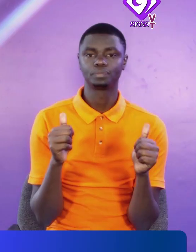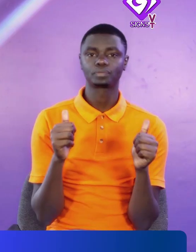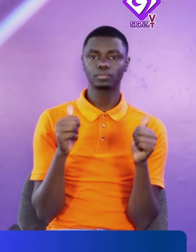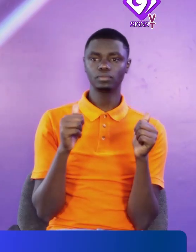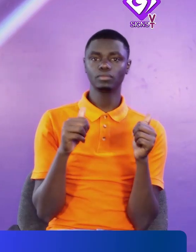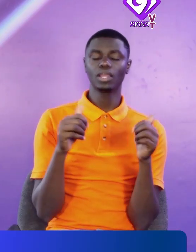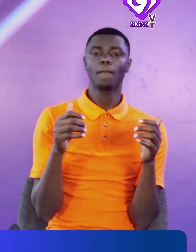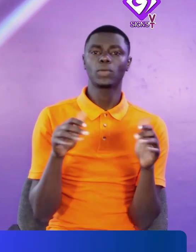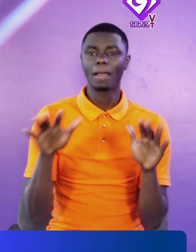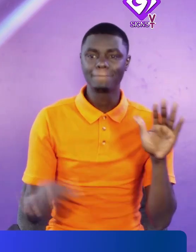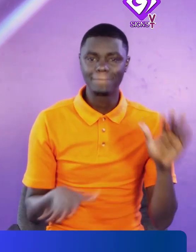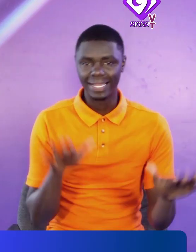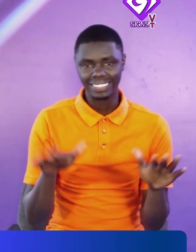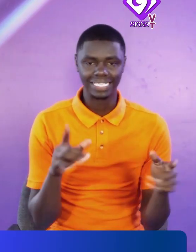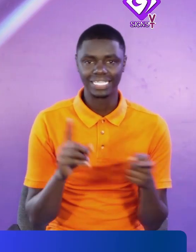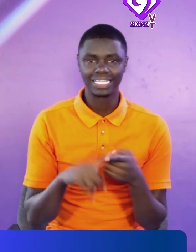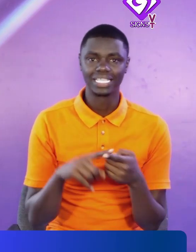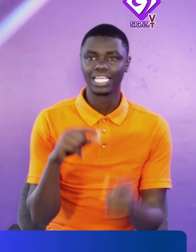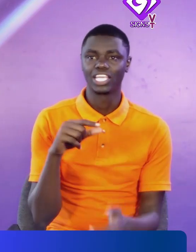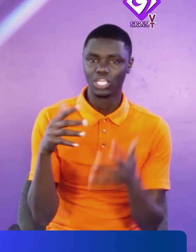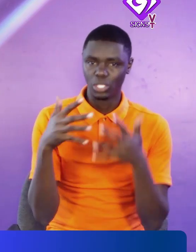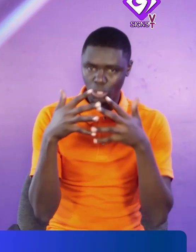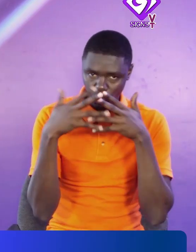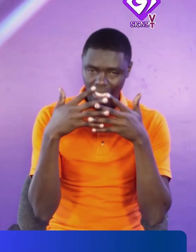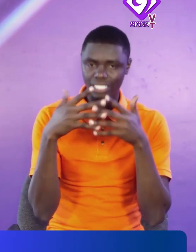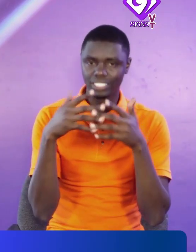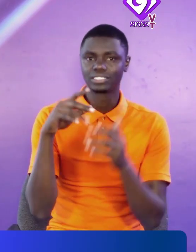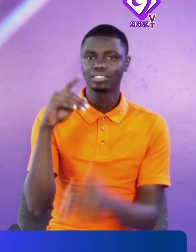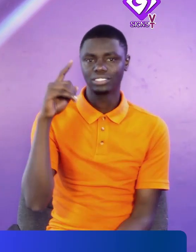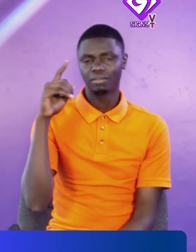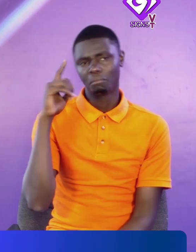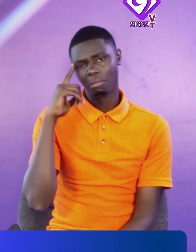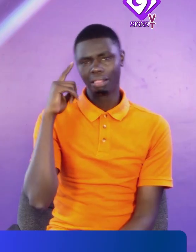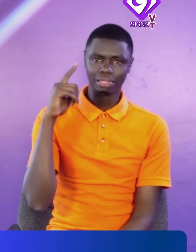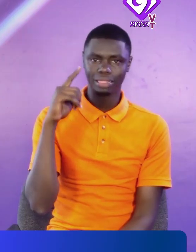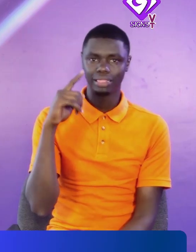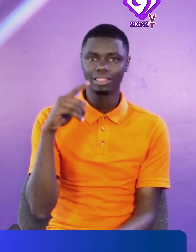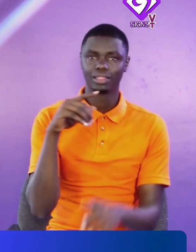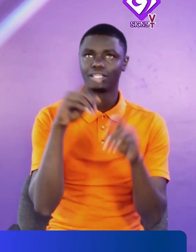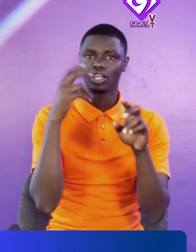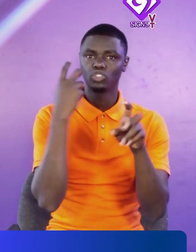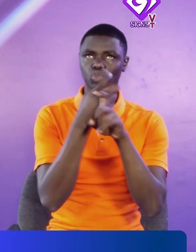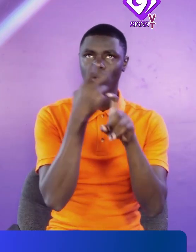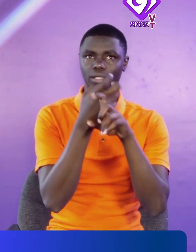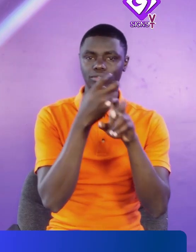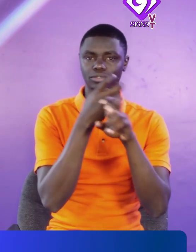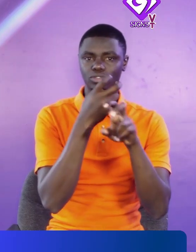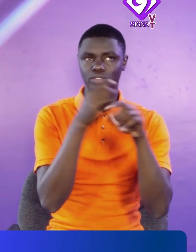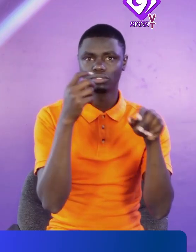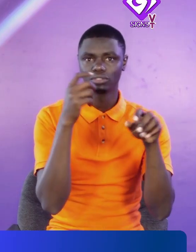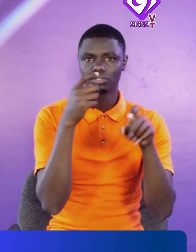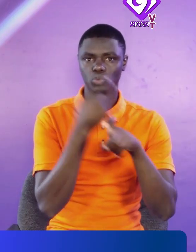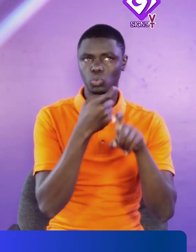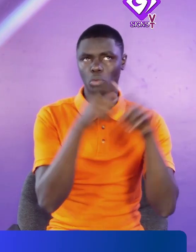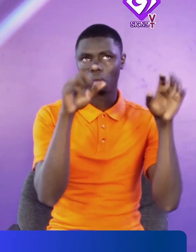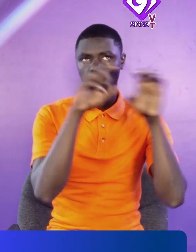Martinelli, Goikarez ndo alikuwa anafunga ikapiga chuma. Na sasa Martinelli alikuwa amejiposition vizuri, ni tapinto. Bao ya pili